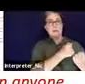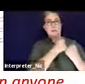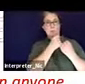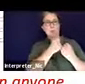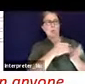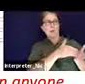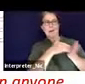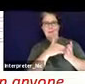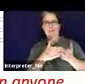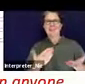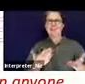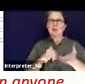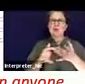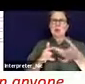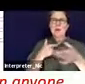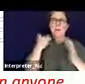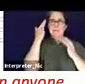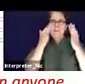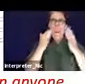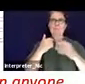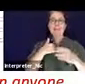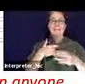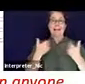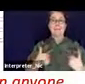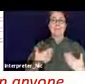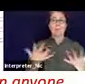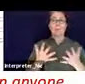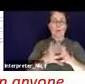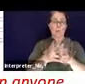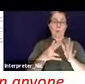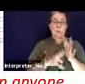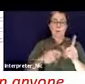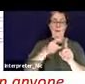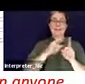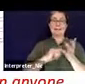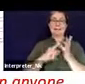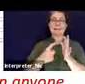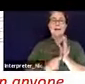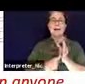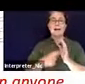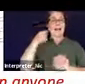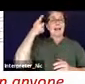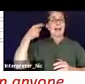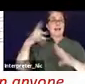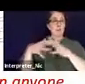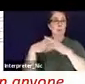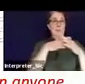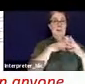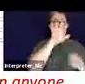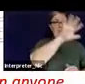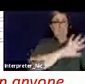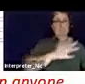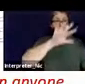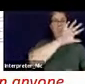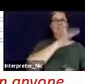example of that, I live in, I live in Windsor, which is west of London. And before lockdown, we were, which I used